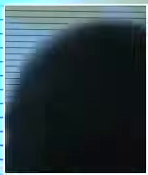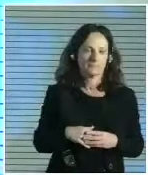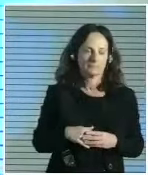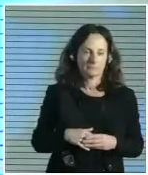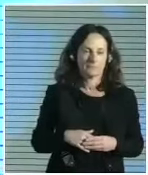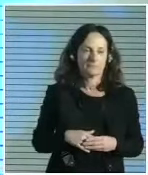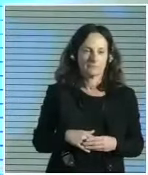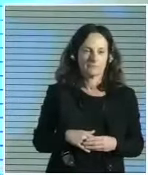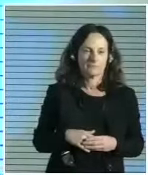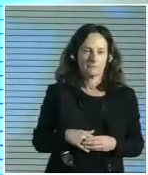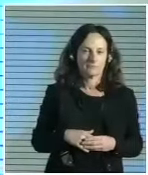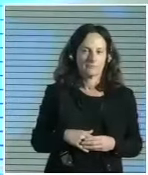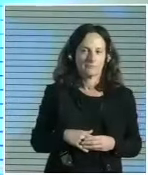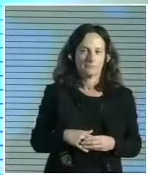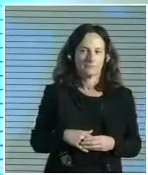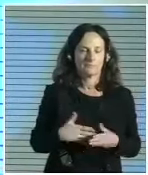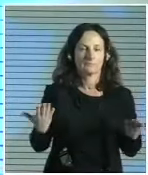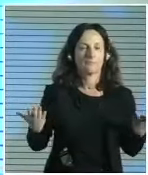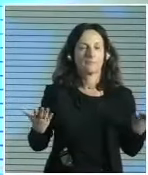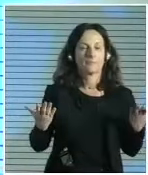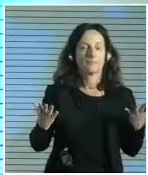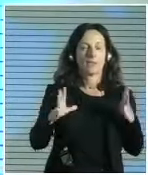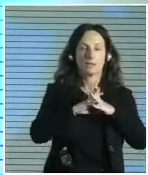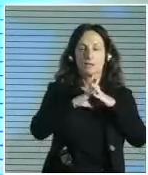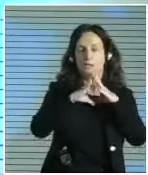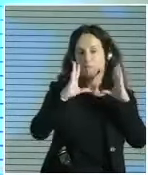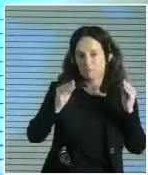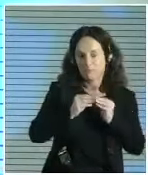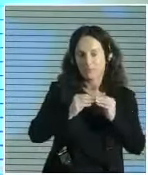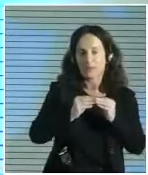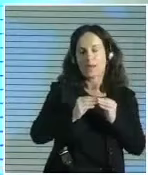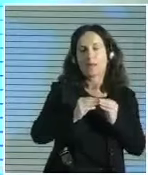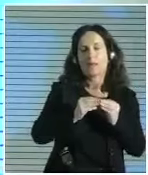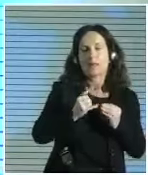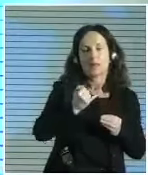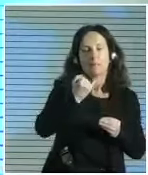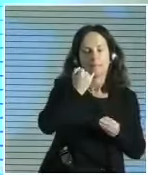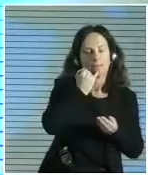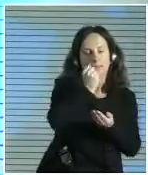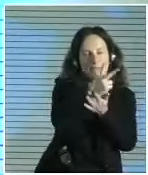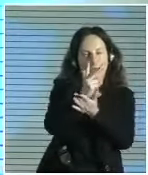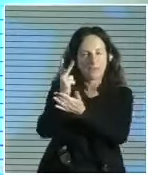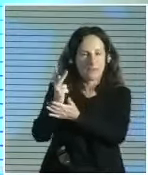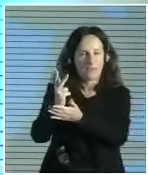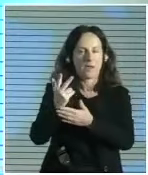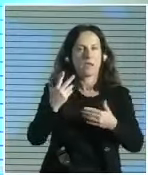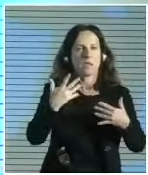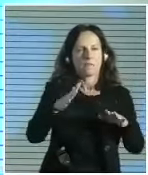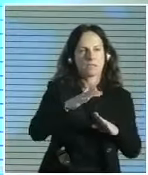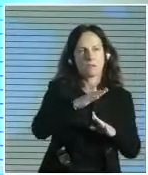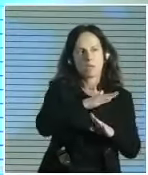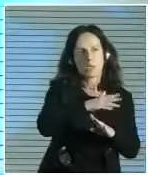of challenges. It took about 3 years to reach our goal, especially for